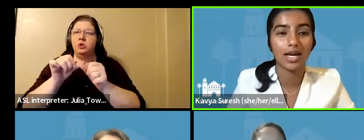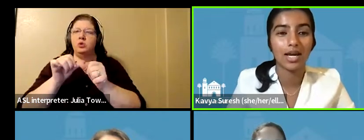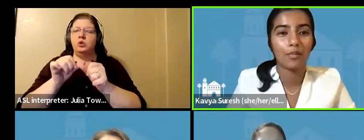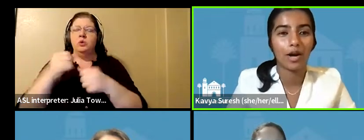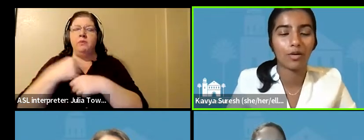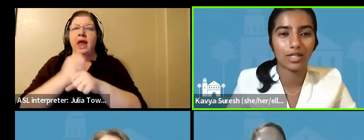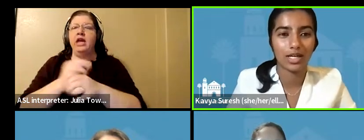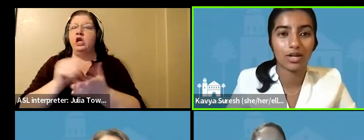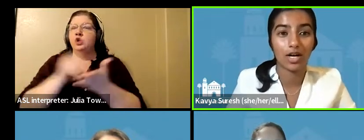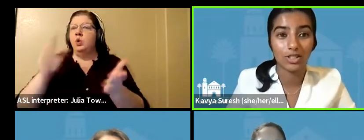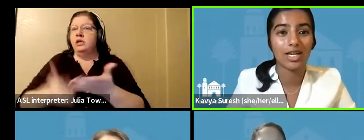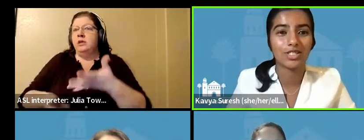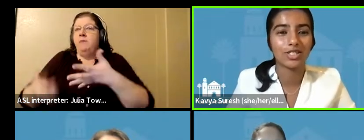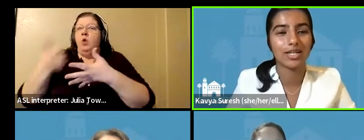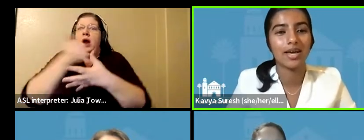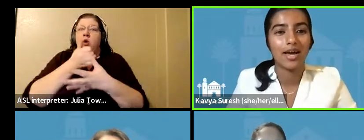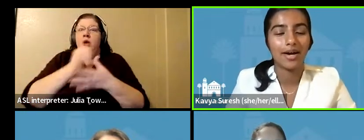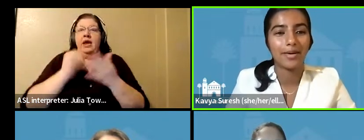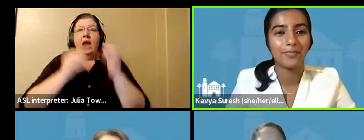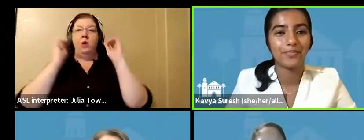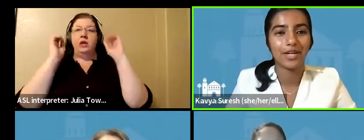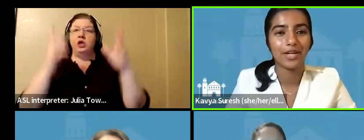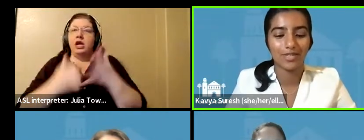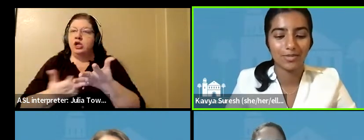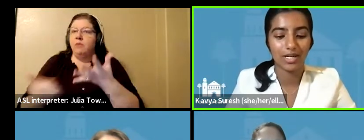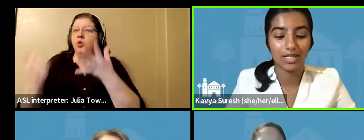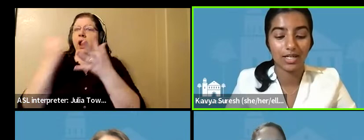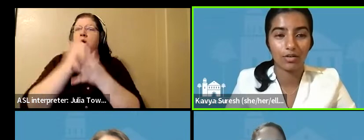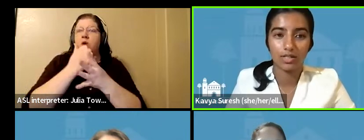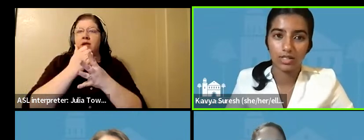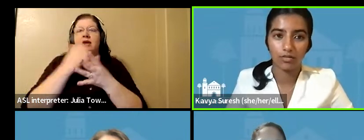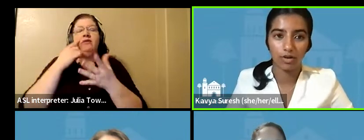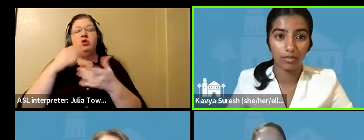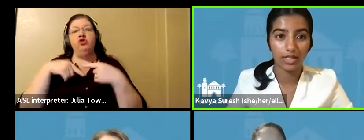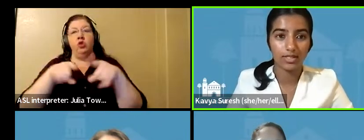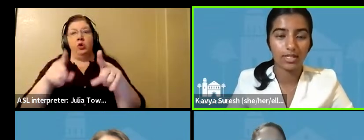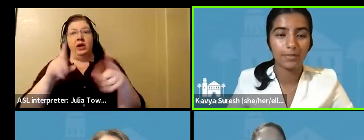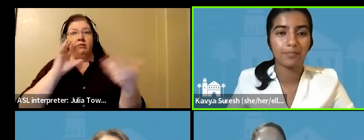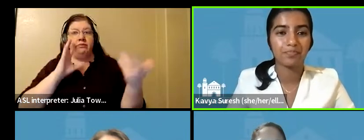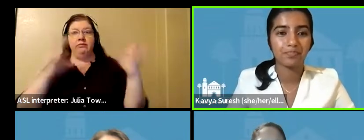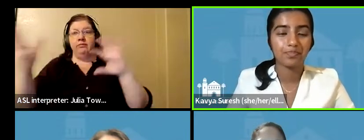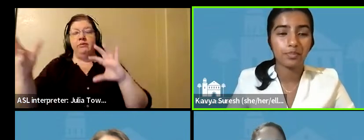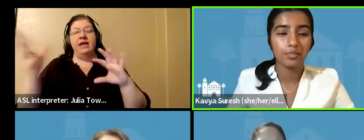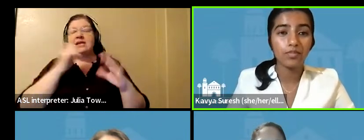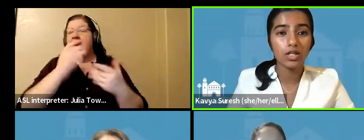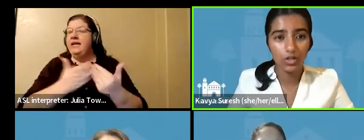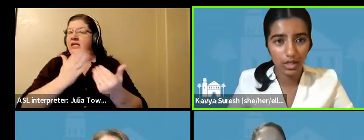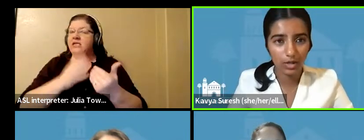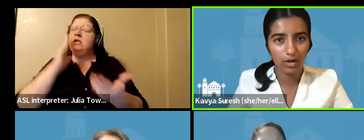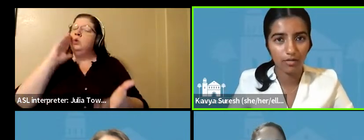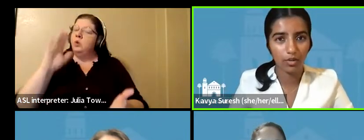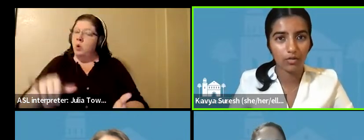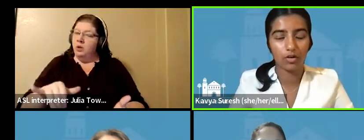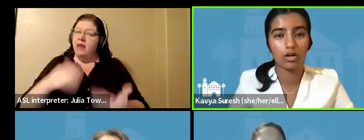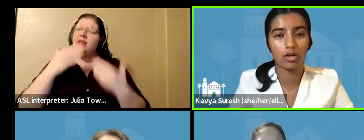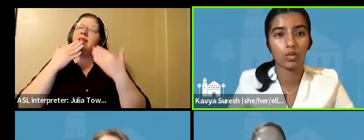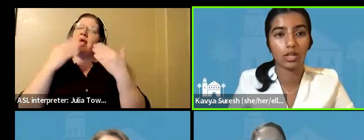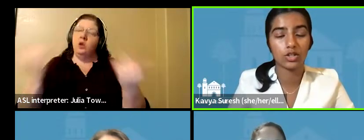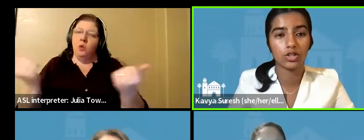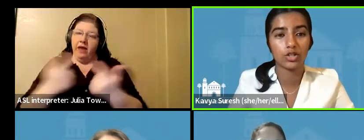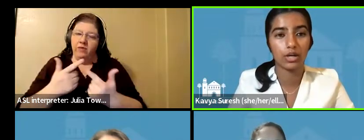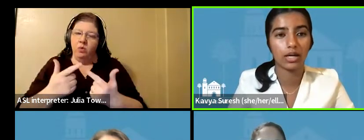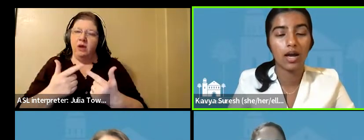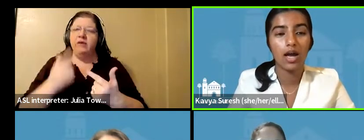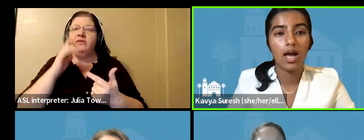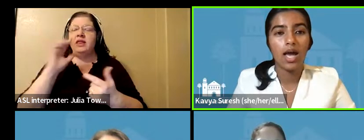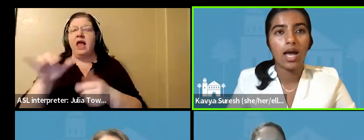students and prioritize our education in all of this, because I know it's far from easy. So thank you everyone for the work